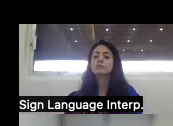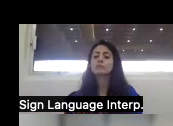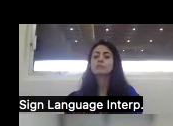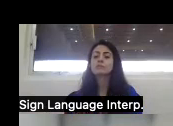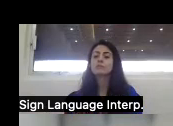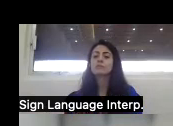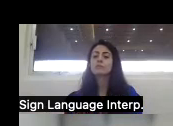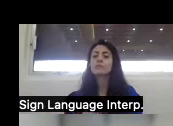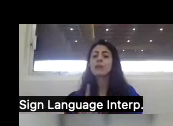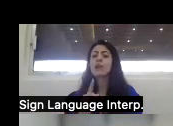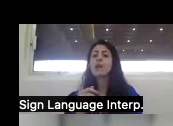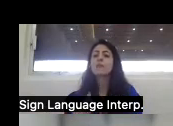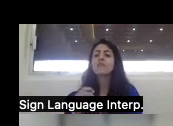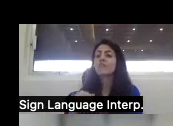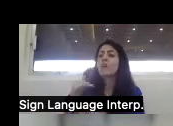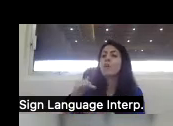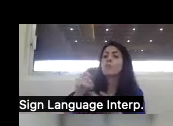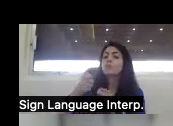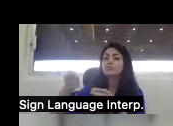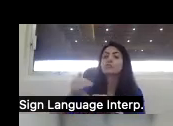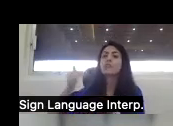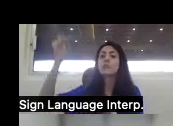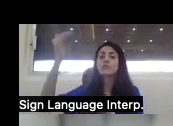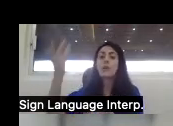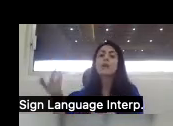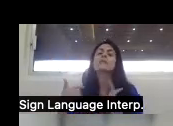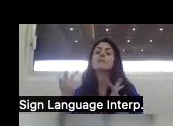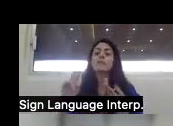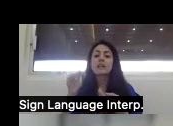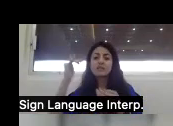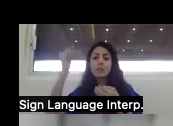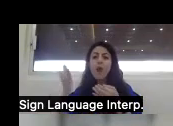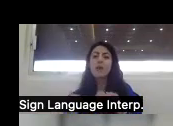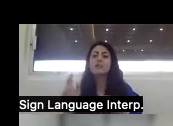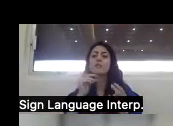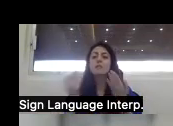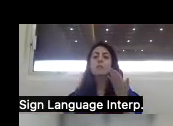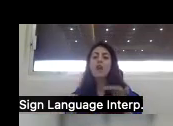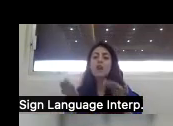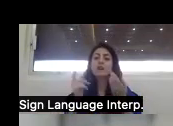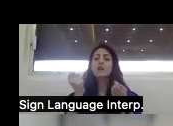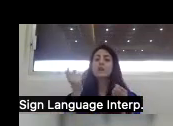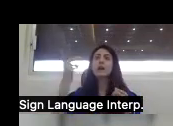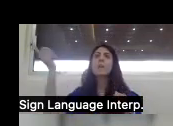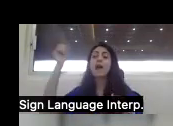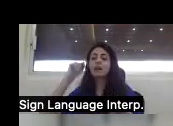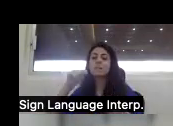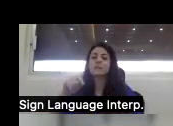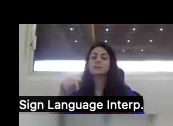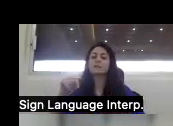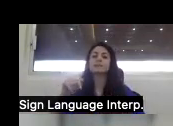if you compare that with coverage, you see really how there is a very different capacity of countries in the world